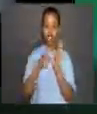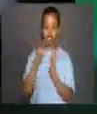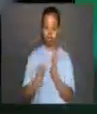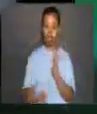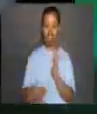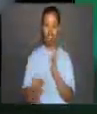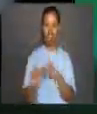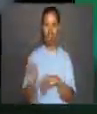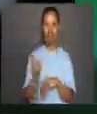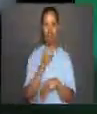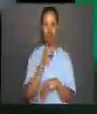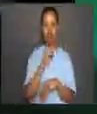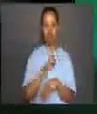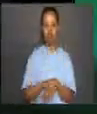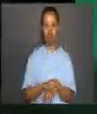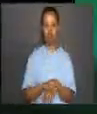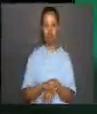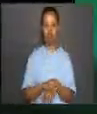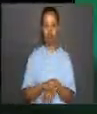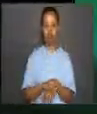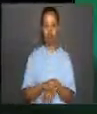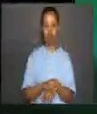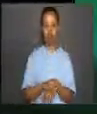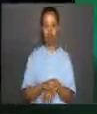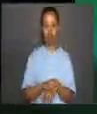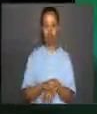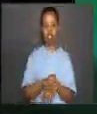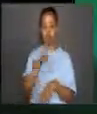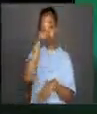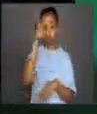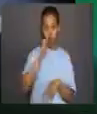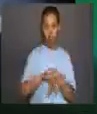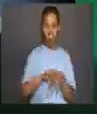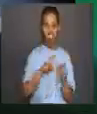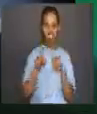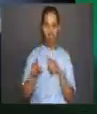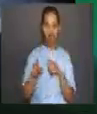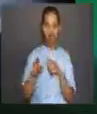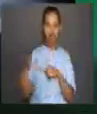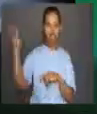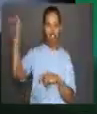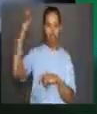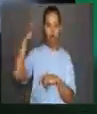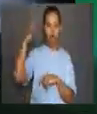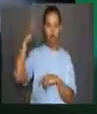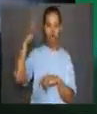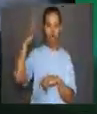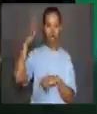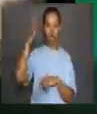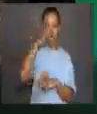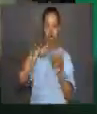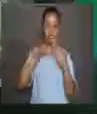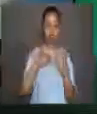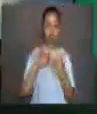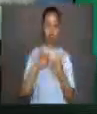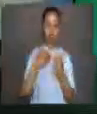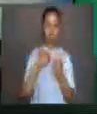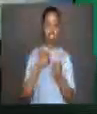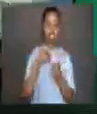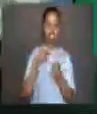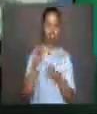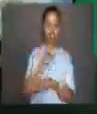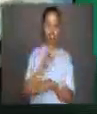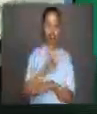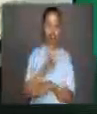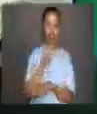Celsius on average. In the summer, the sun remains in the sky during the day